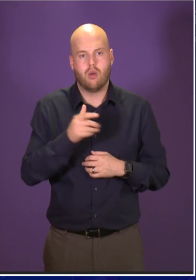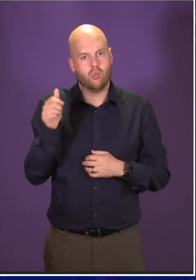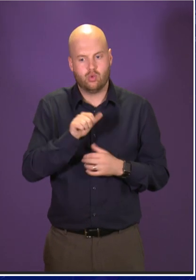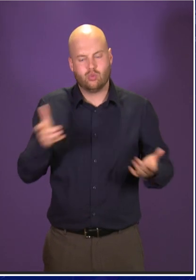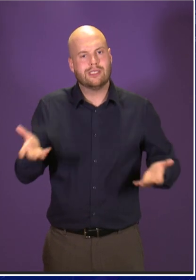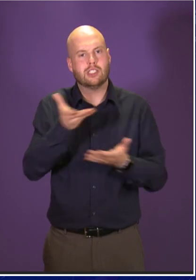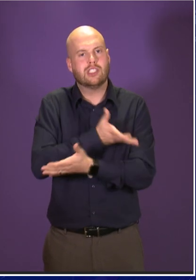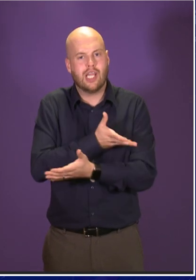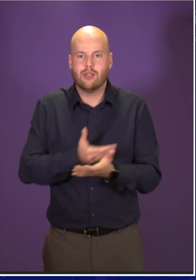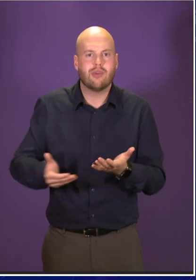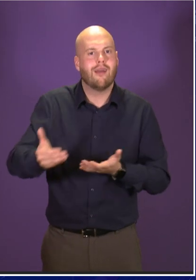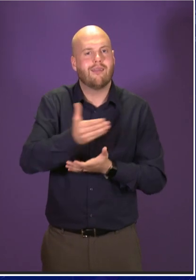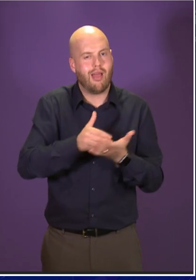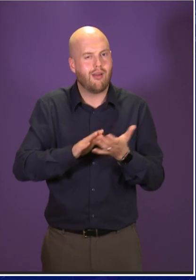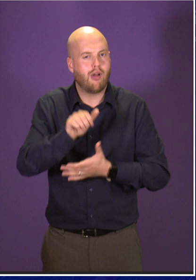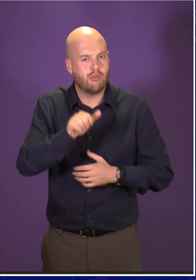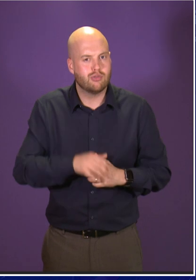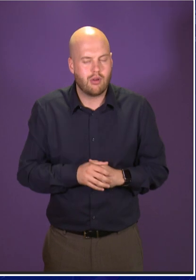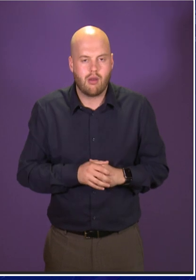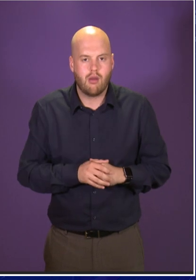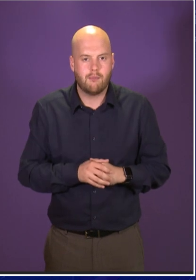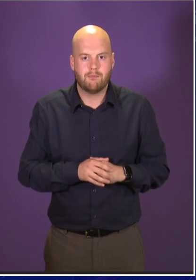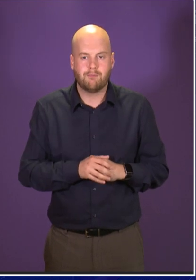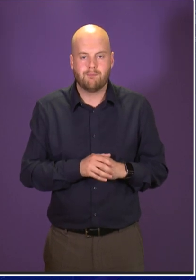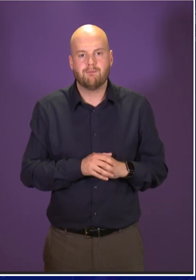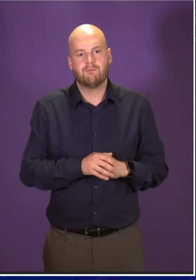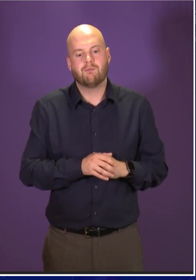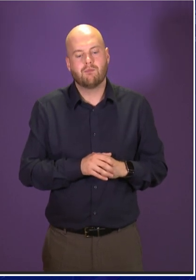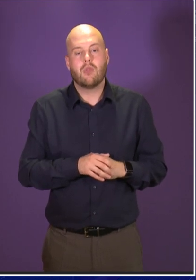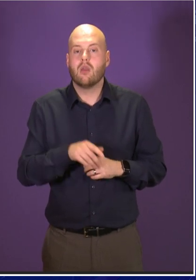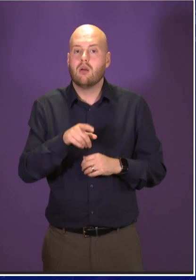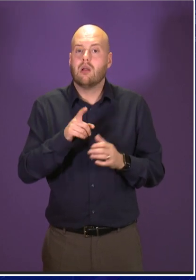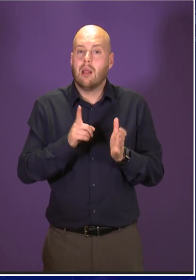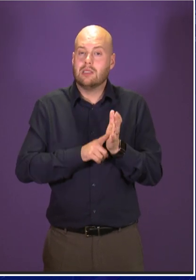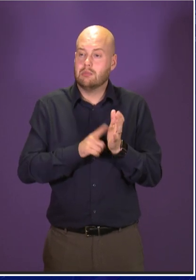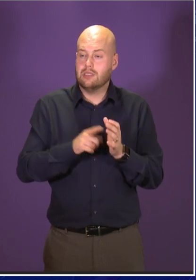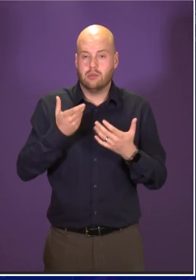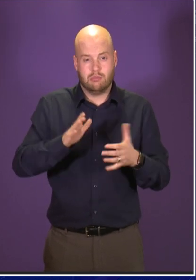culture. The Phoenicians, the Romans, the Arabs inhabited Lisbon throughout